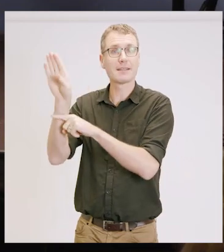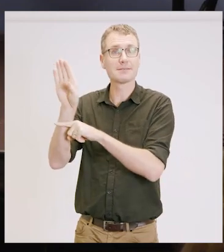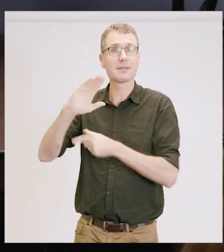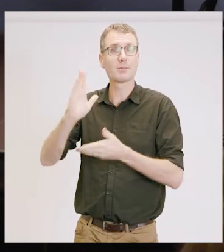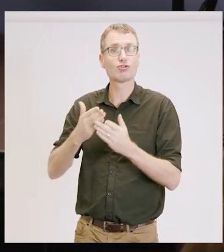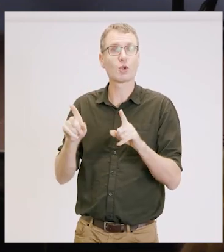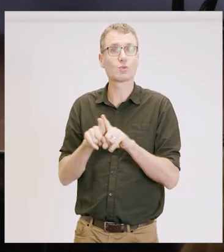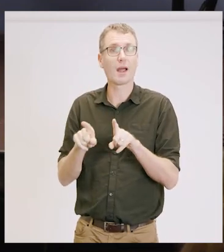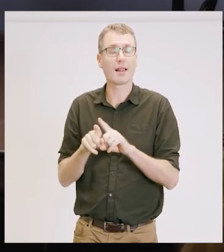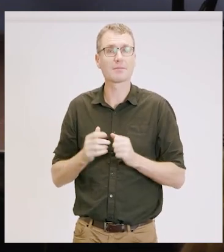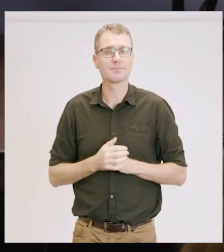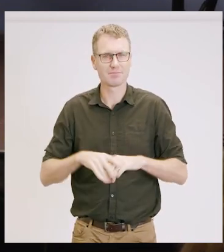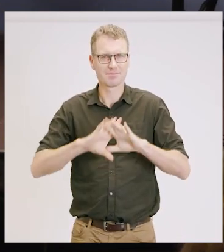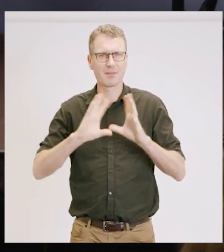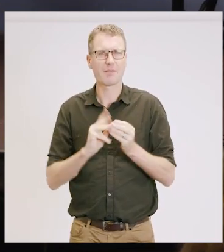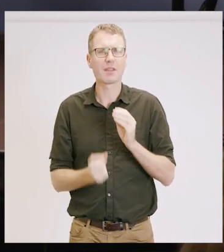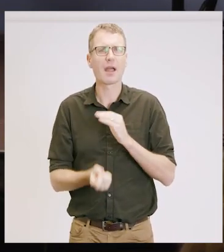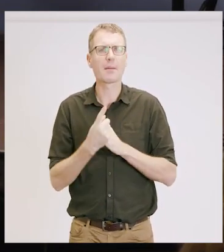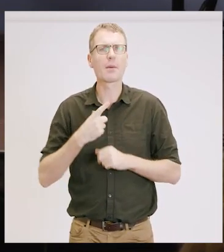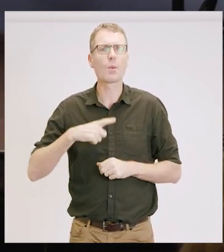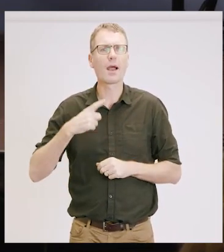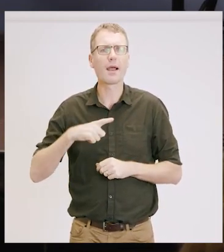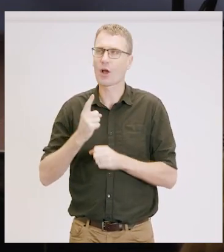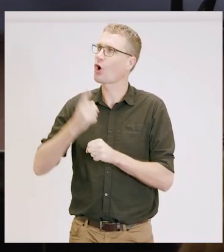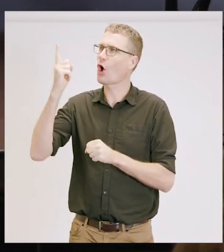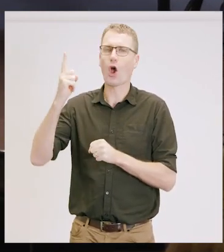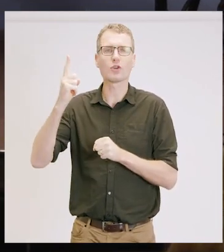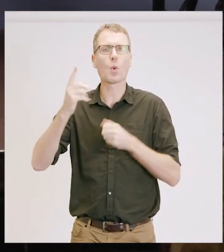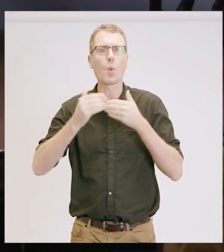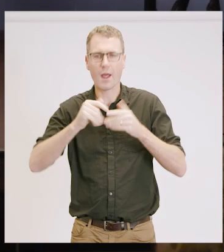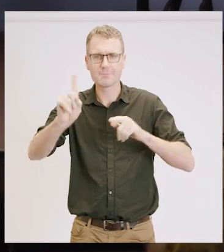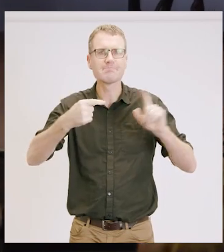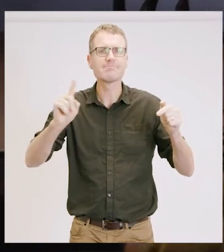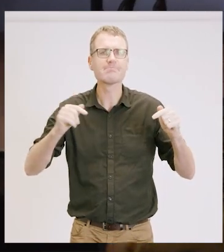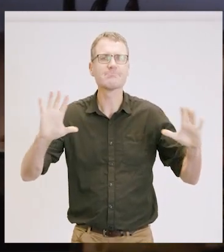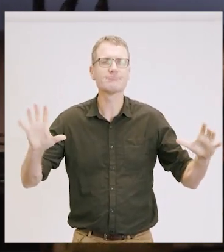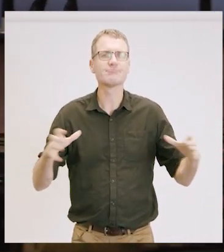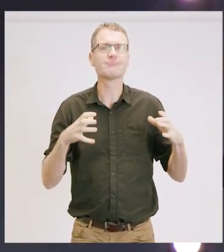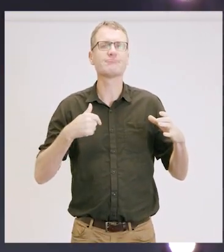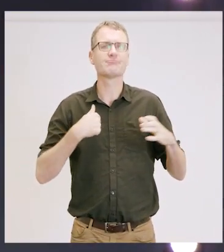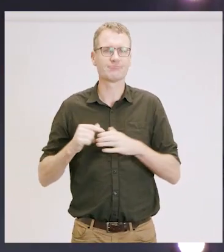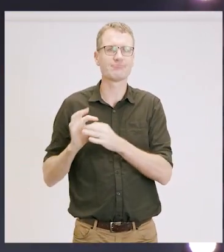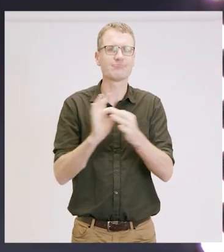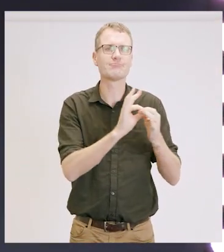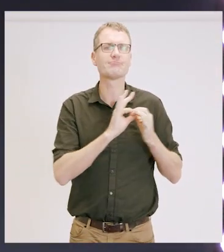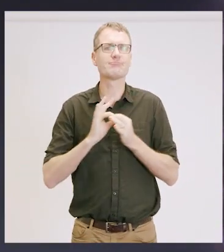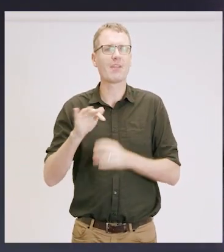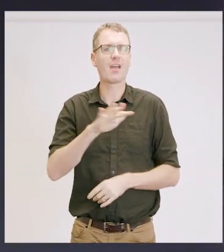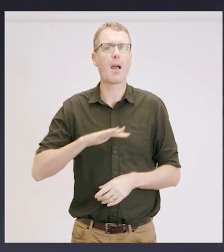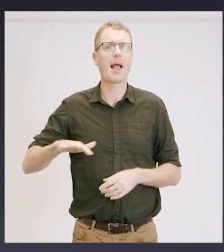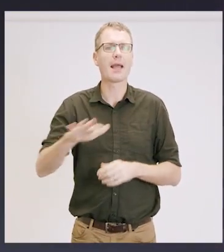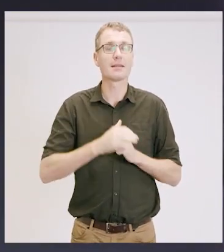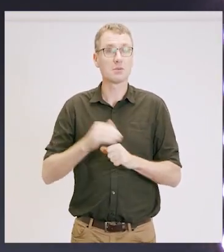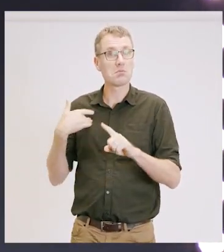because God has brought us together as a family. And so one of the things when we've been praying at this year